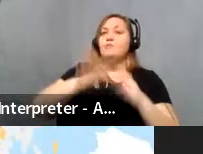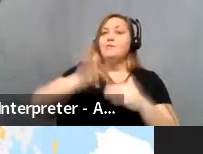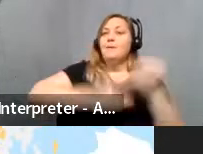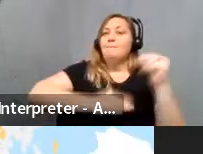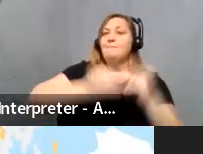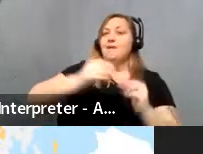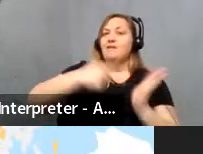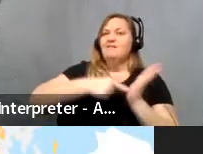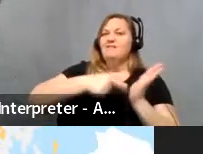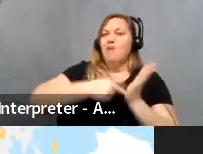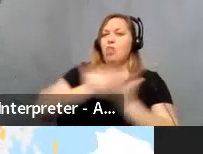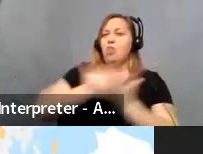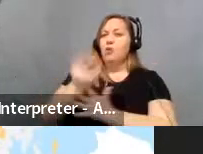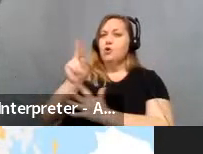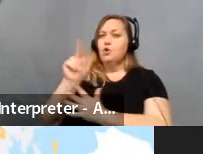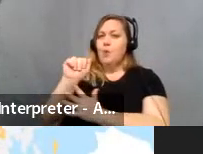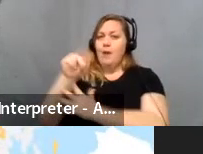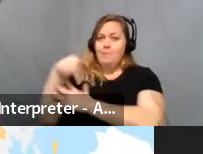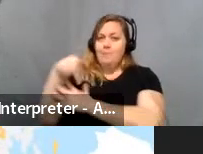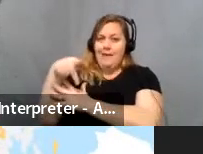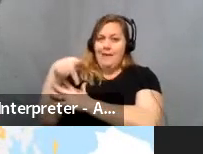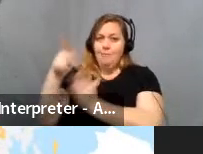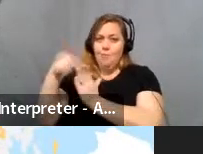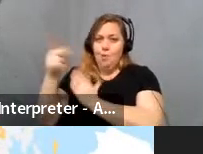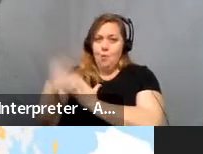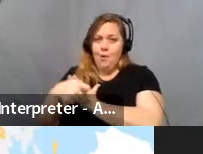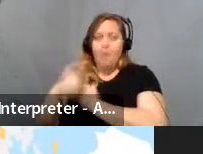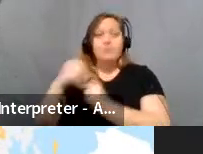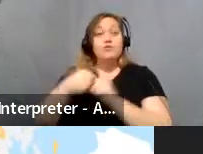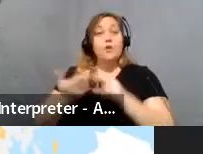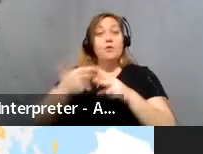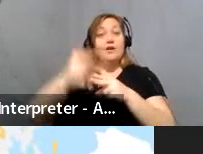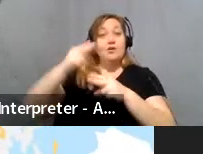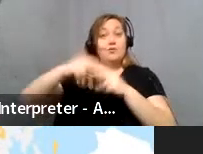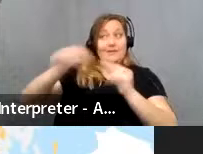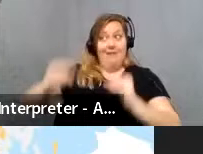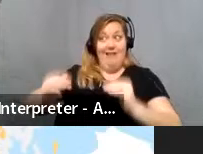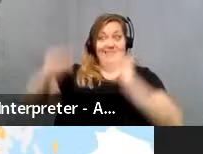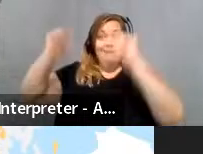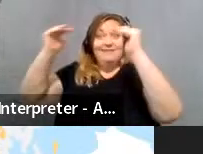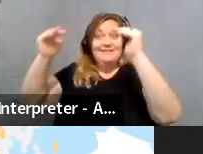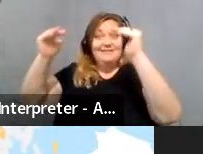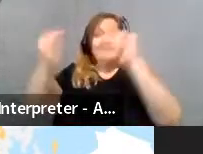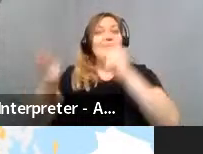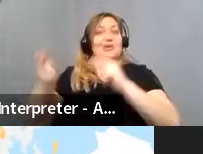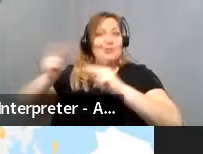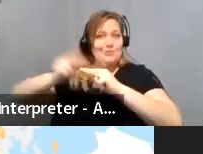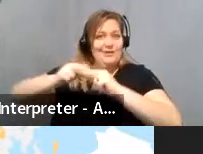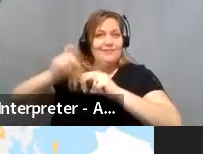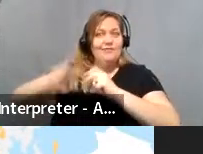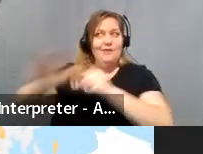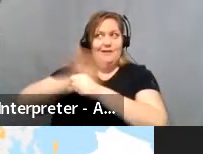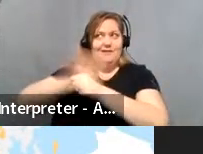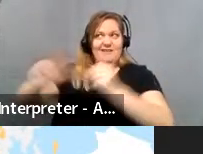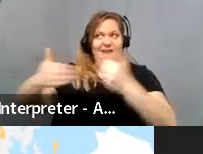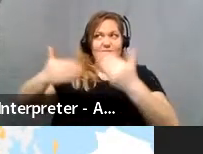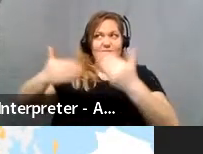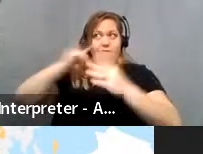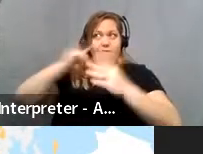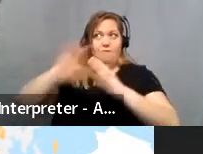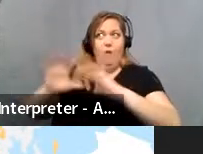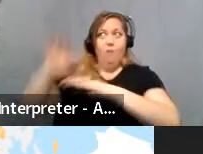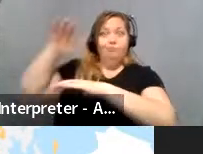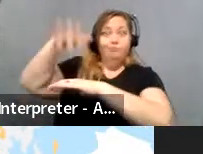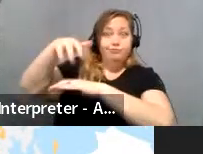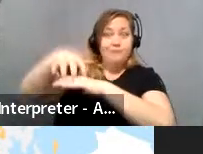the universal affordability preference. So we'll increase height limits where it is necessary to make enough room for these affordable homes.